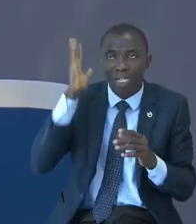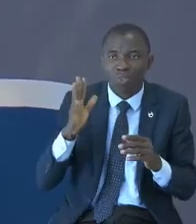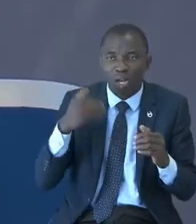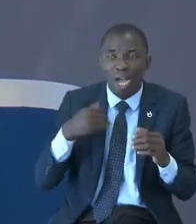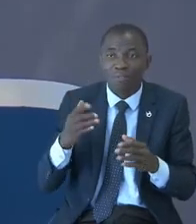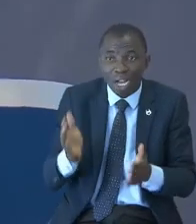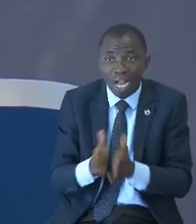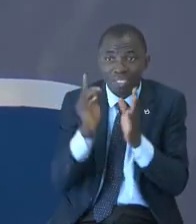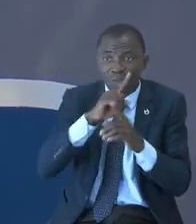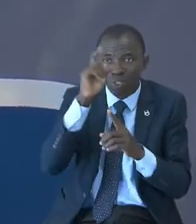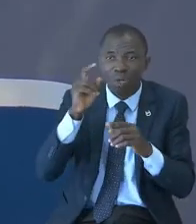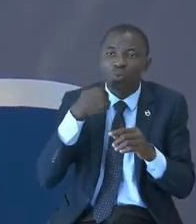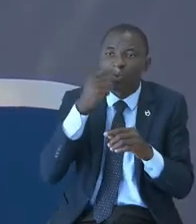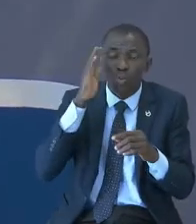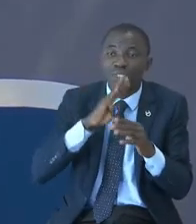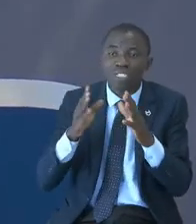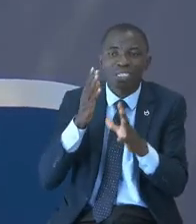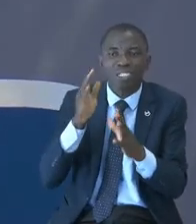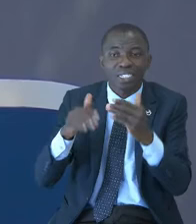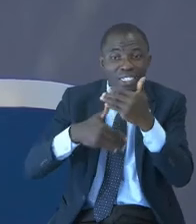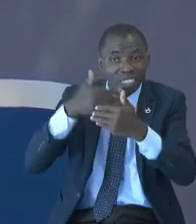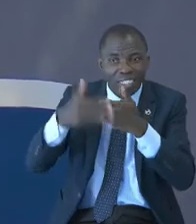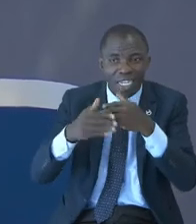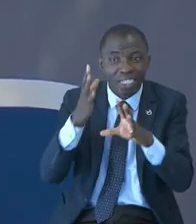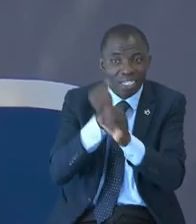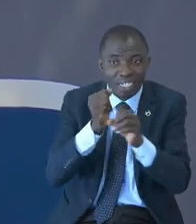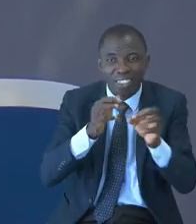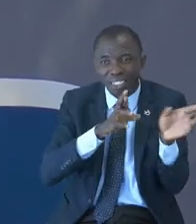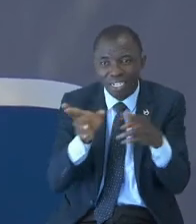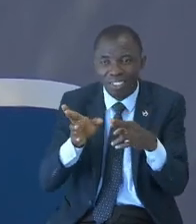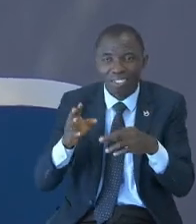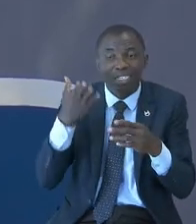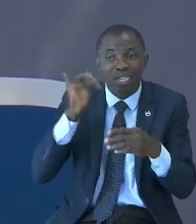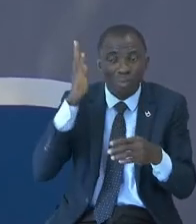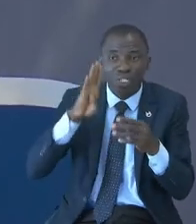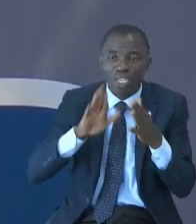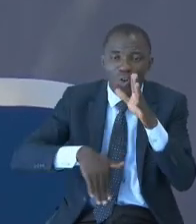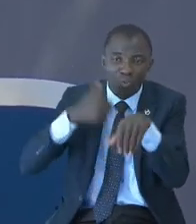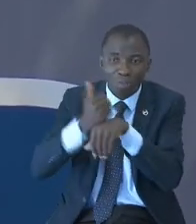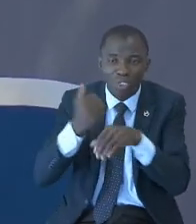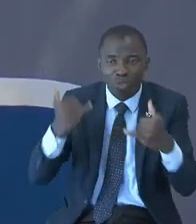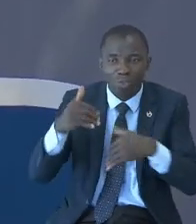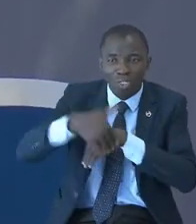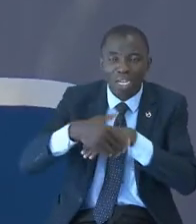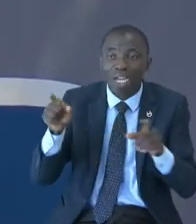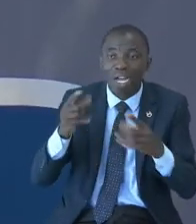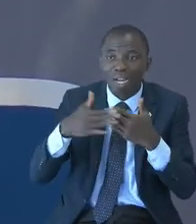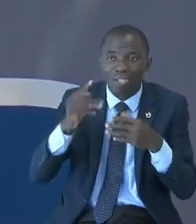say, you are. So get ready. Get ready. There will be a confirmation tonight after the prayer of the man of